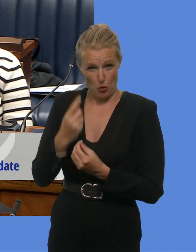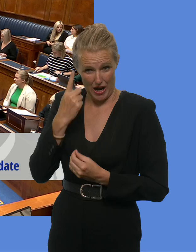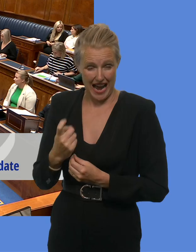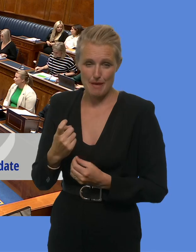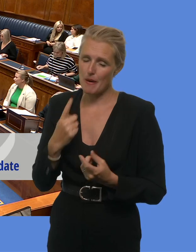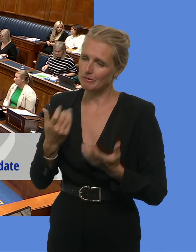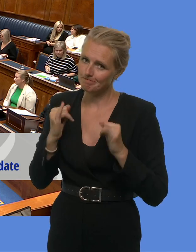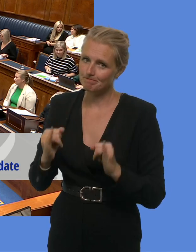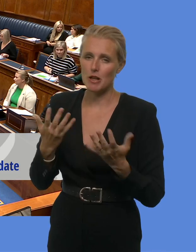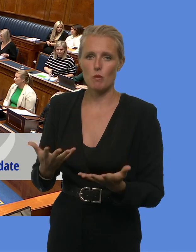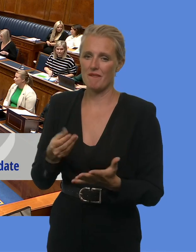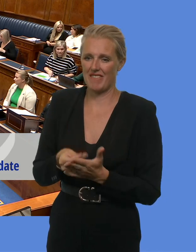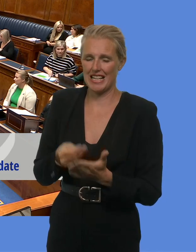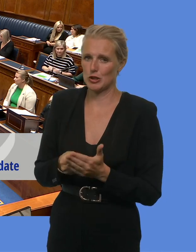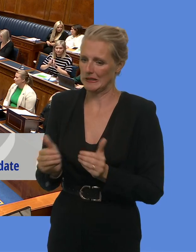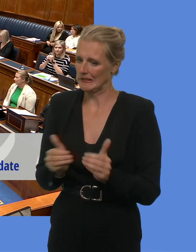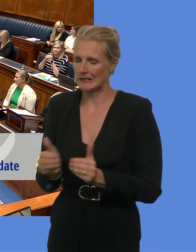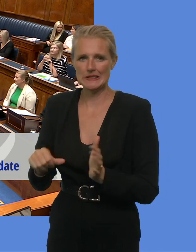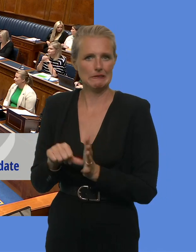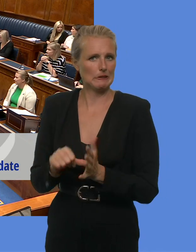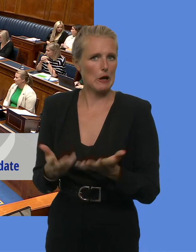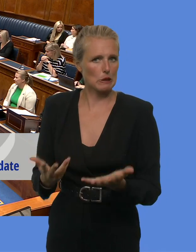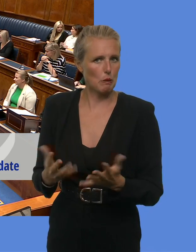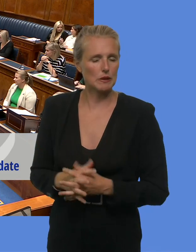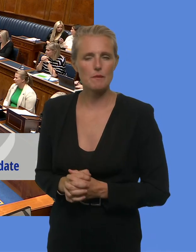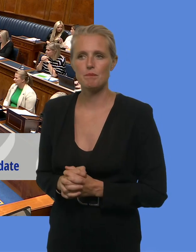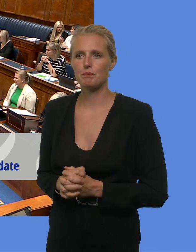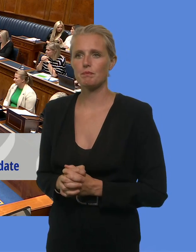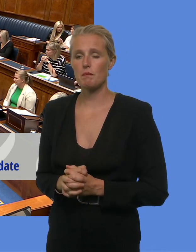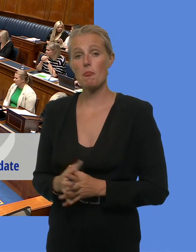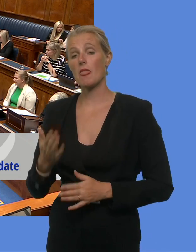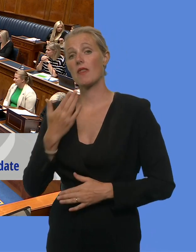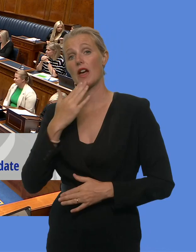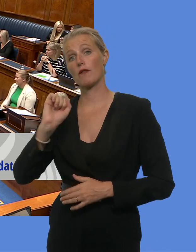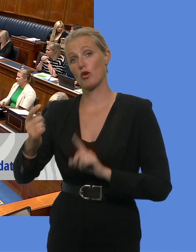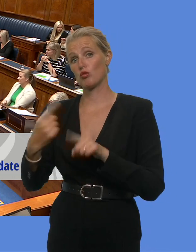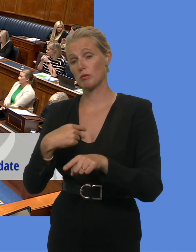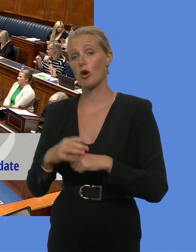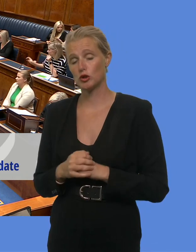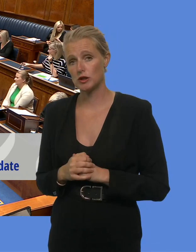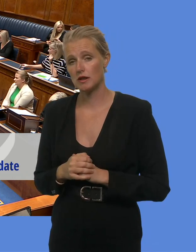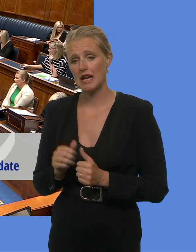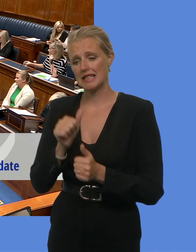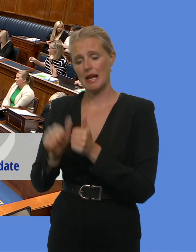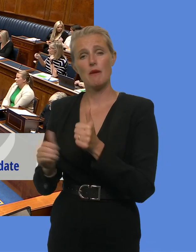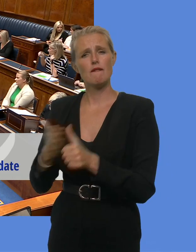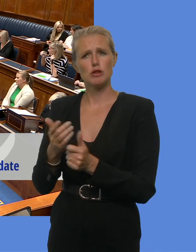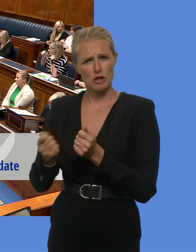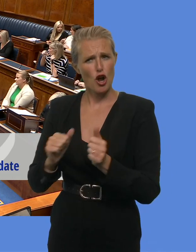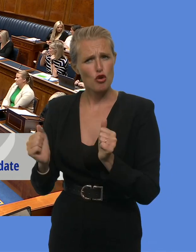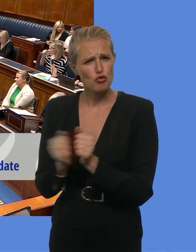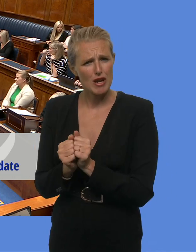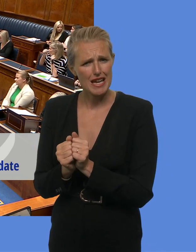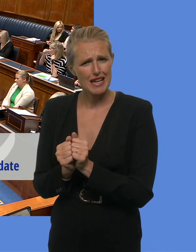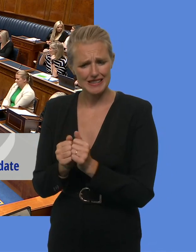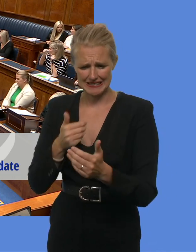moment. William Irwin. Thank you, Mr. Speaker, and can I thank the Minister for her response. The Deputy First Minister will agree with me that